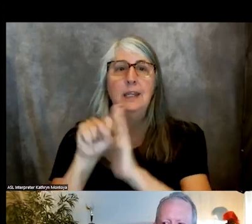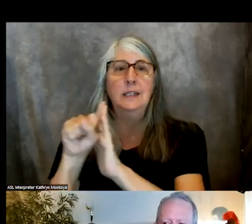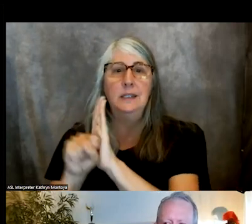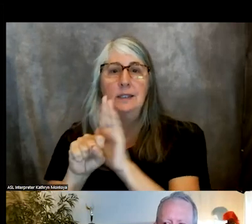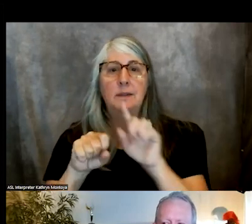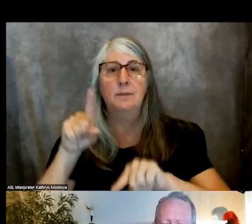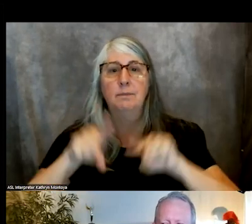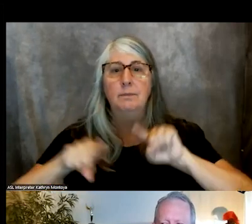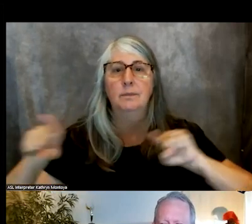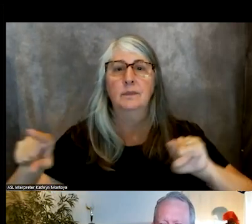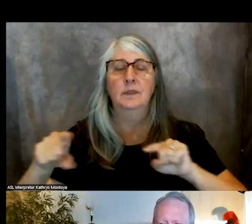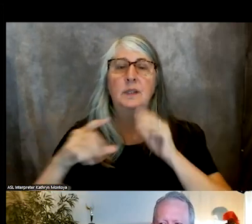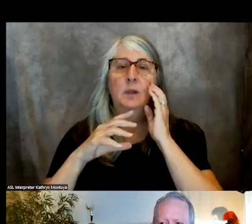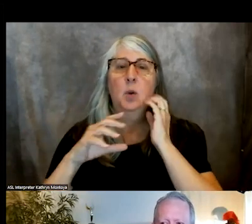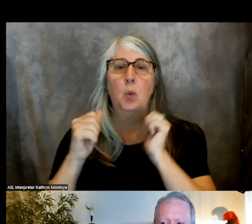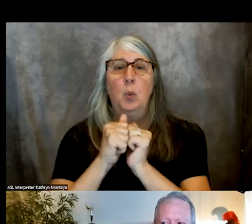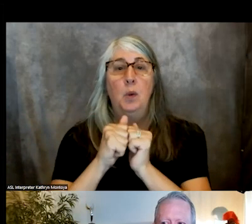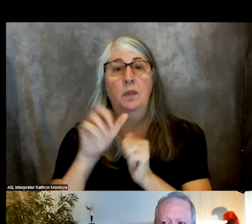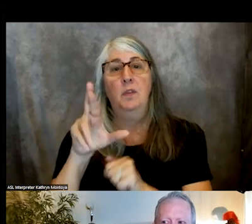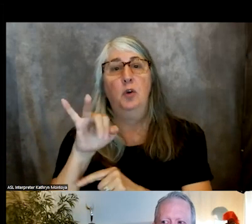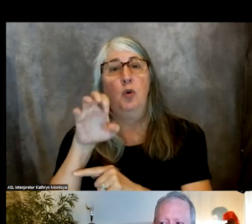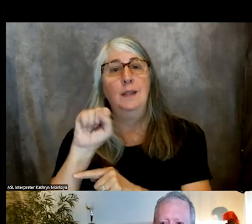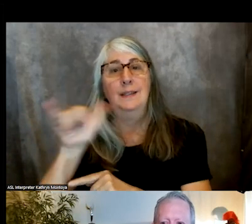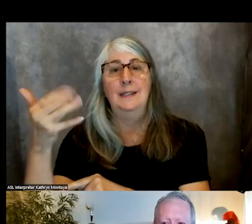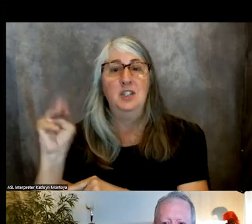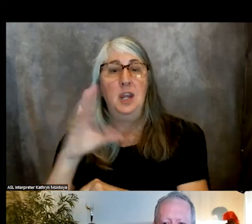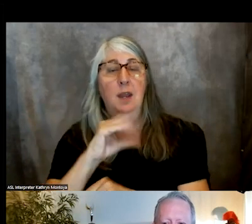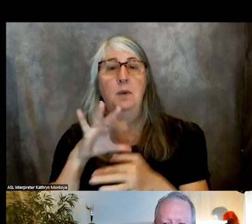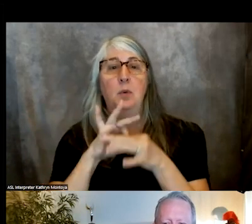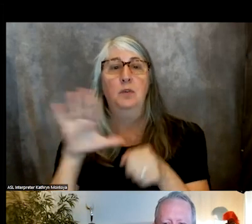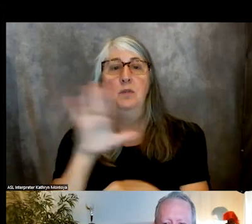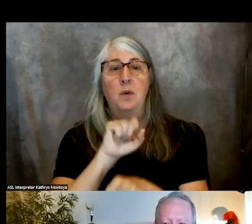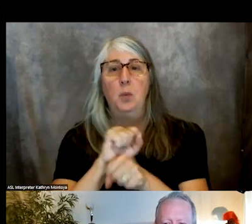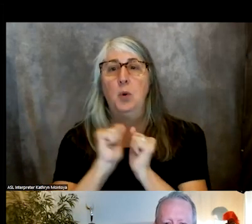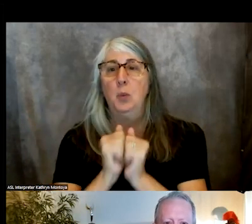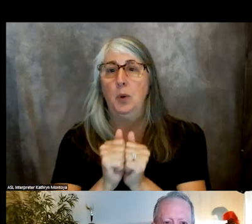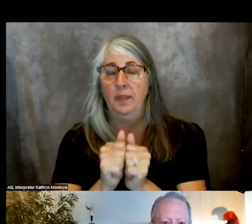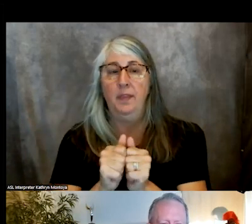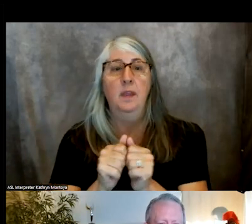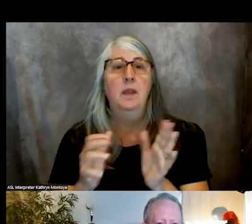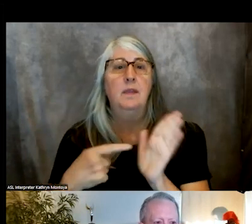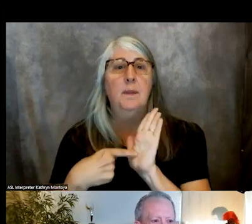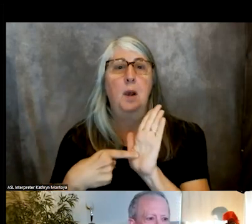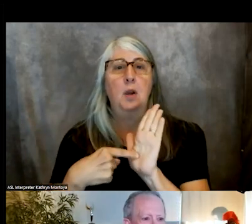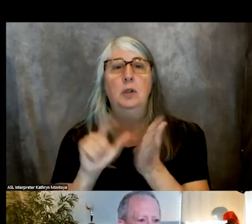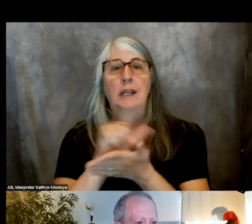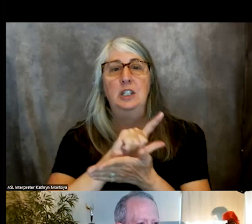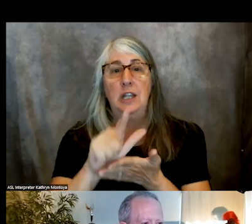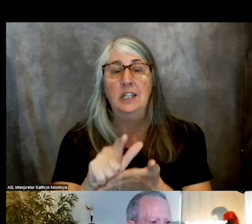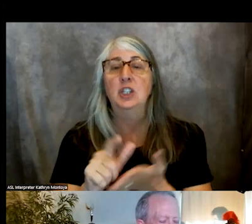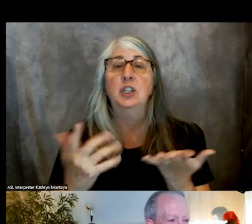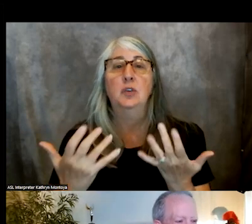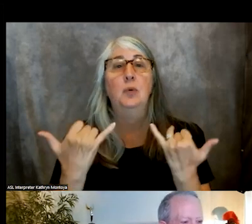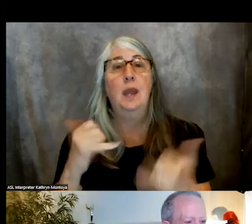in the Crisis Jam, but also relative to their work with the model legislation. So let's go to